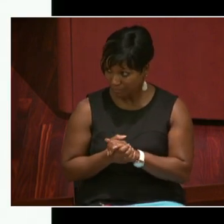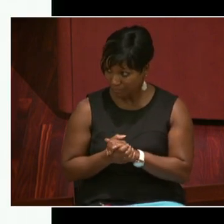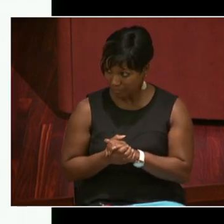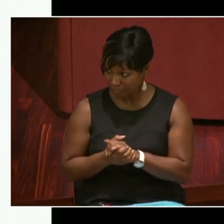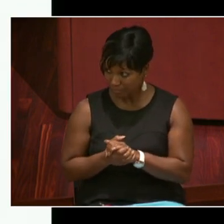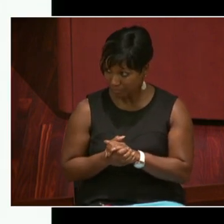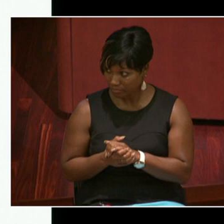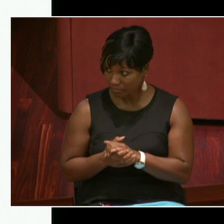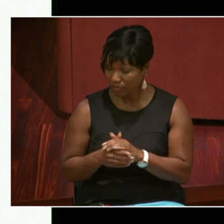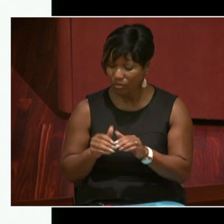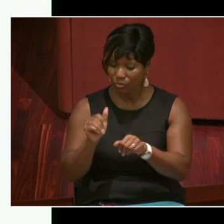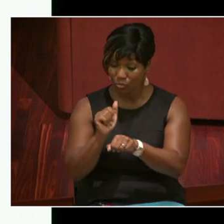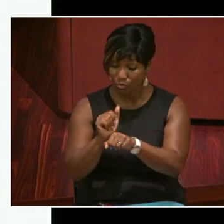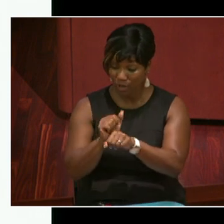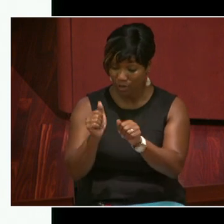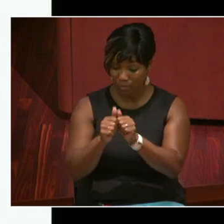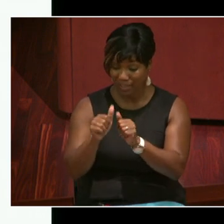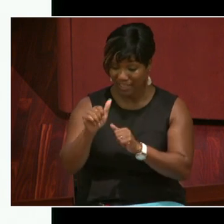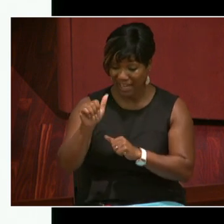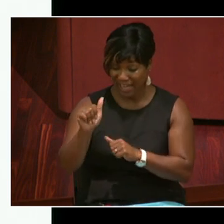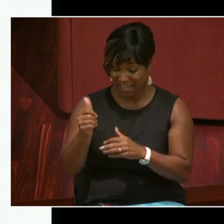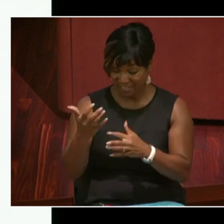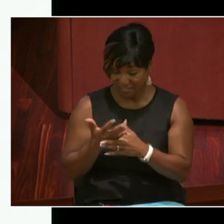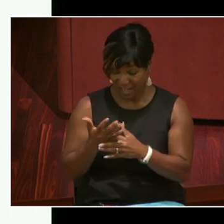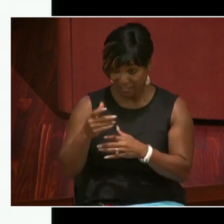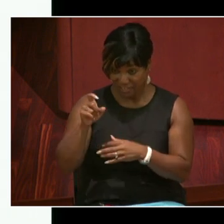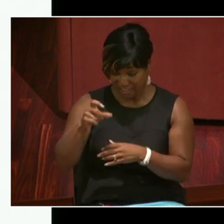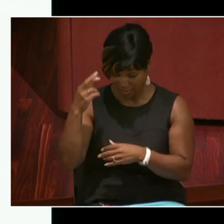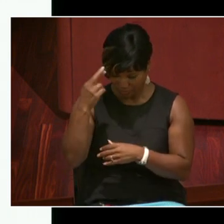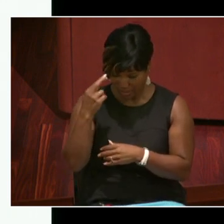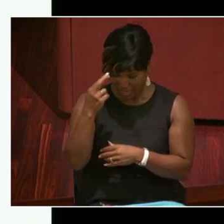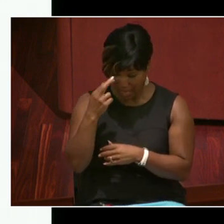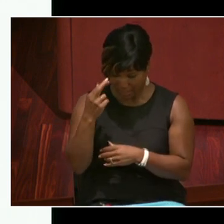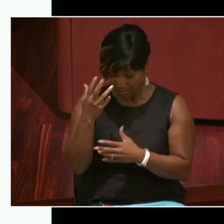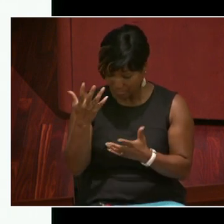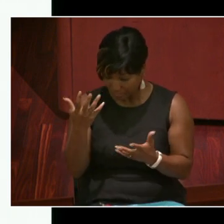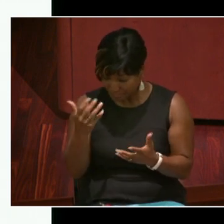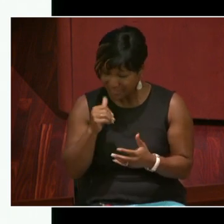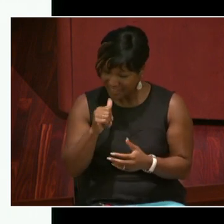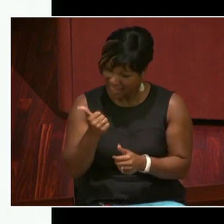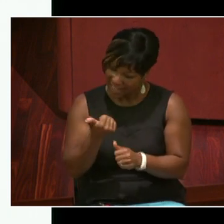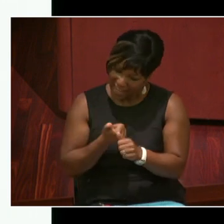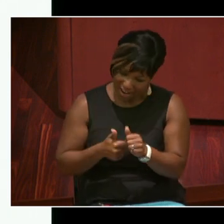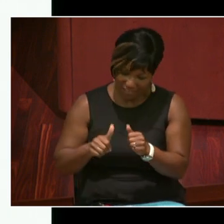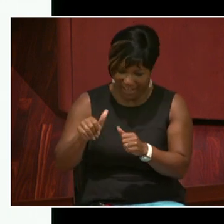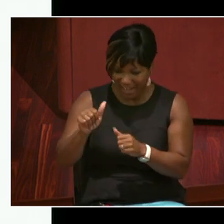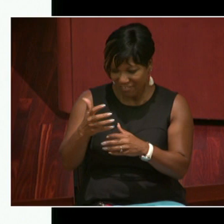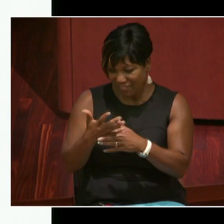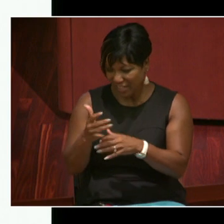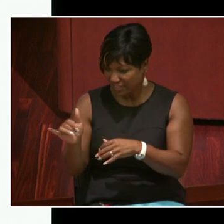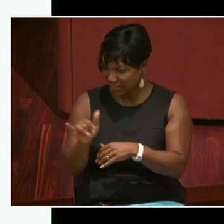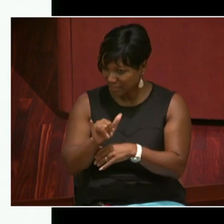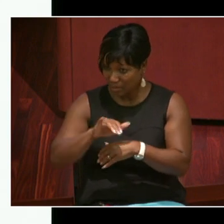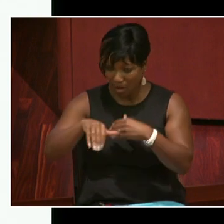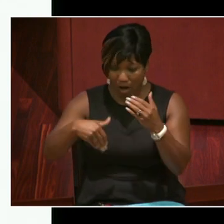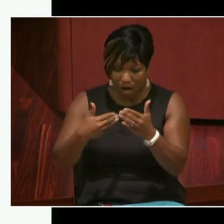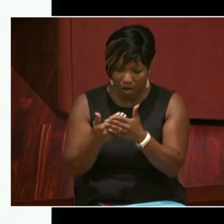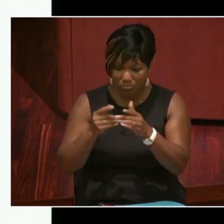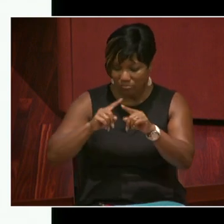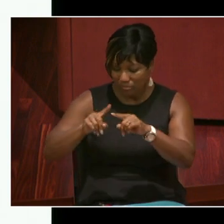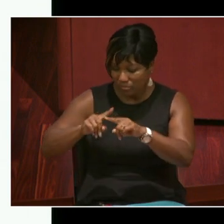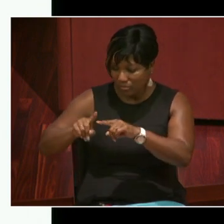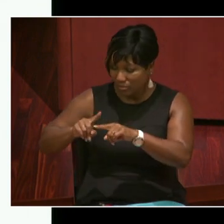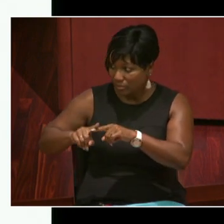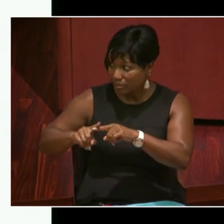Now, when you're working with the A files, you need to realize that not every A file is the same. In fact, all of them are different from